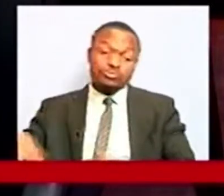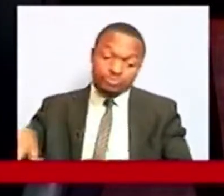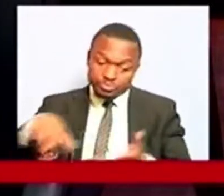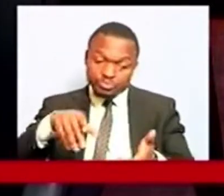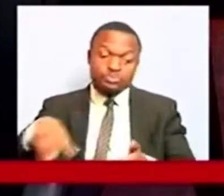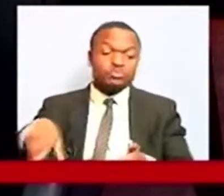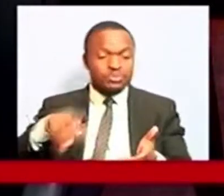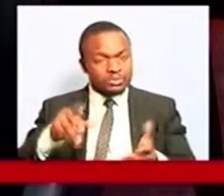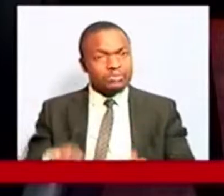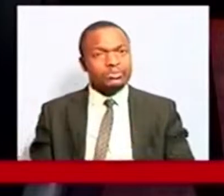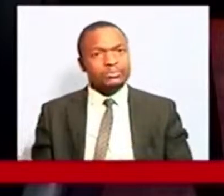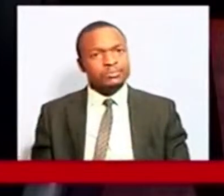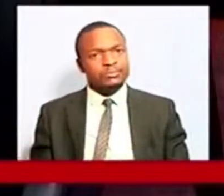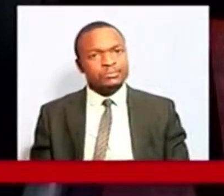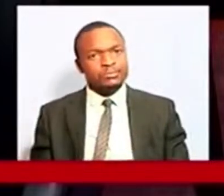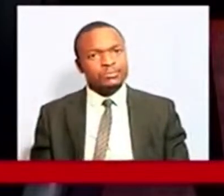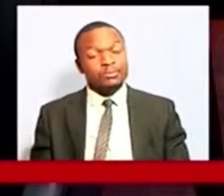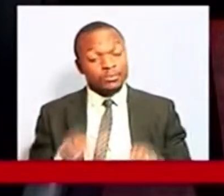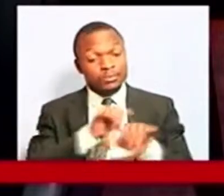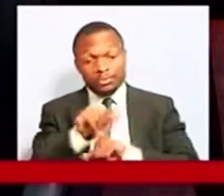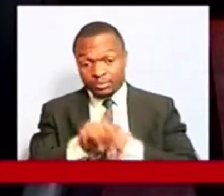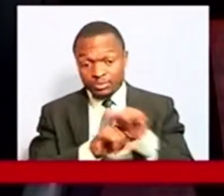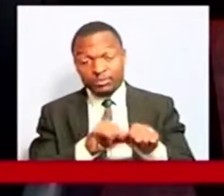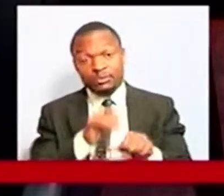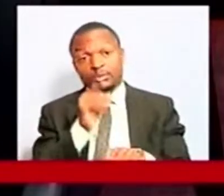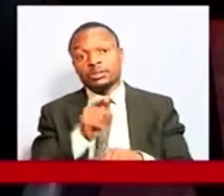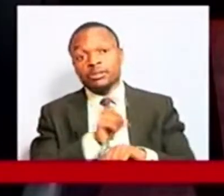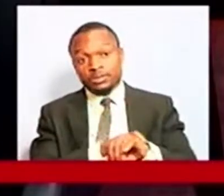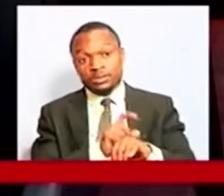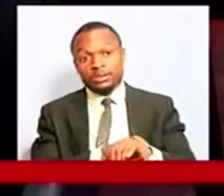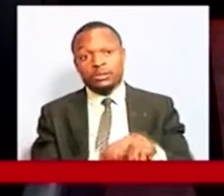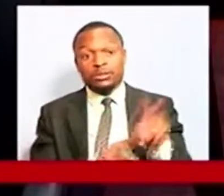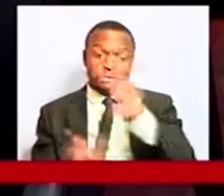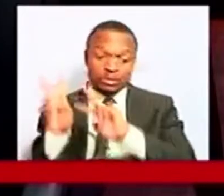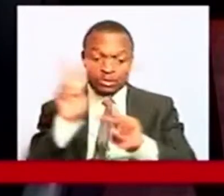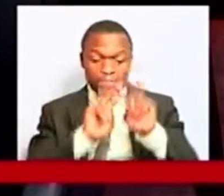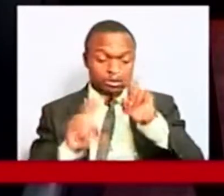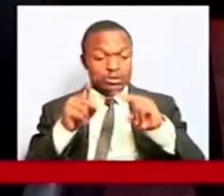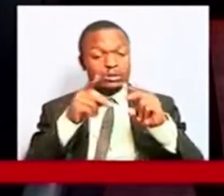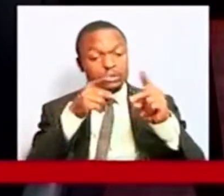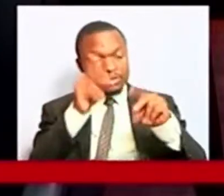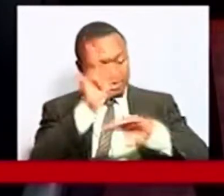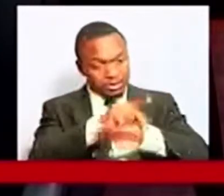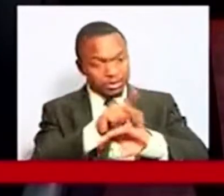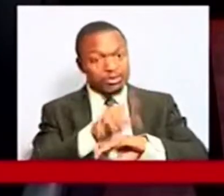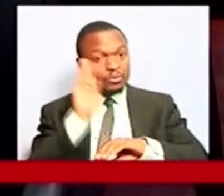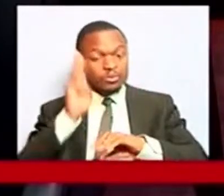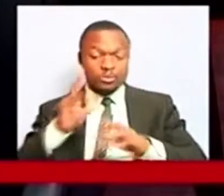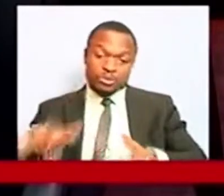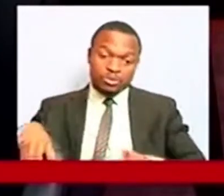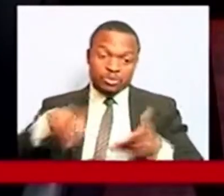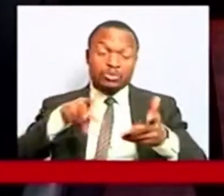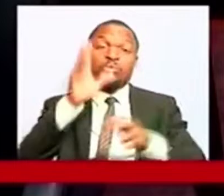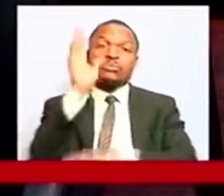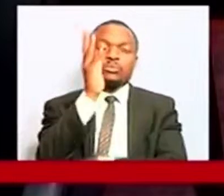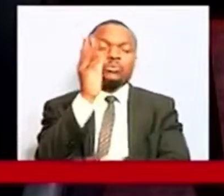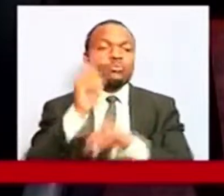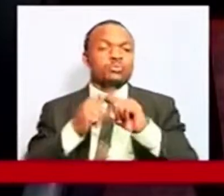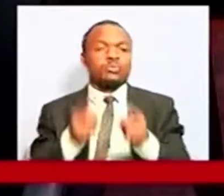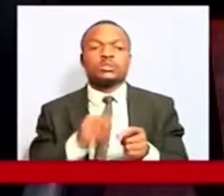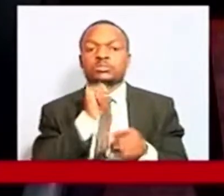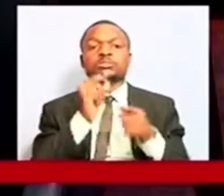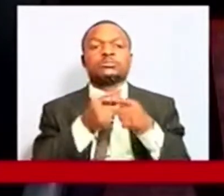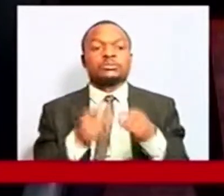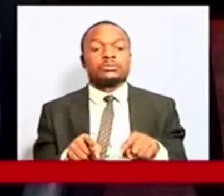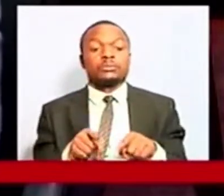Maybe they might be cheated by that time when we visit the site that we are going to water in the afternoon. And then it doesn't happen, meaning